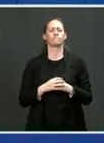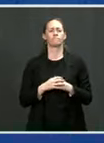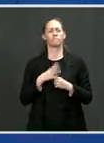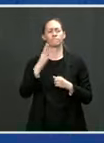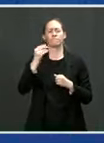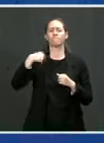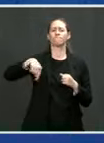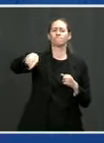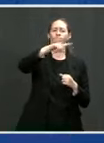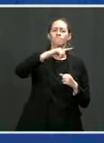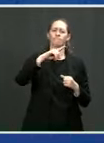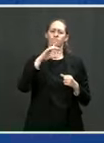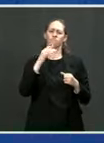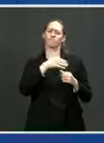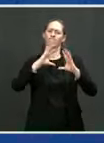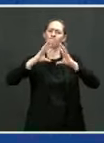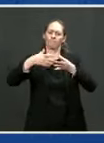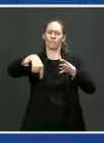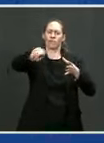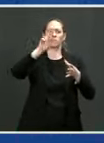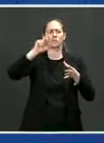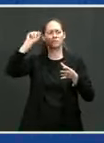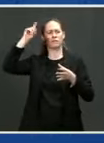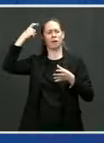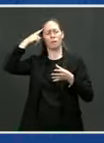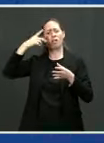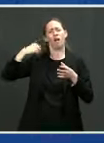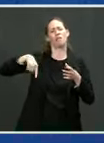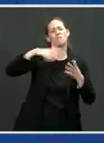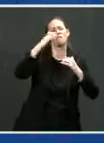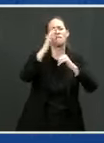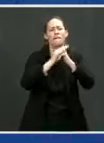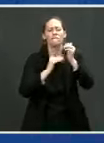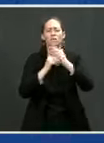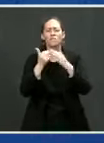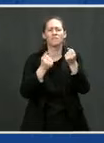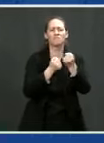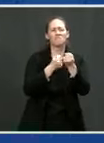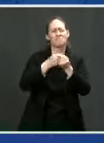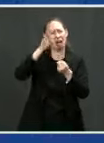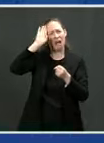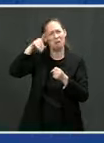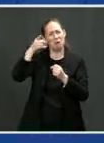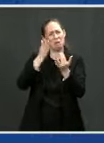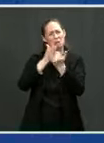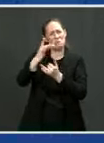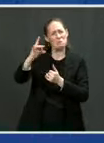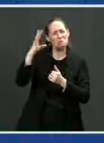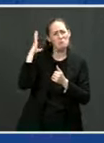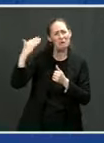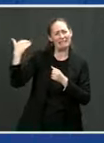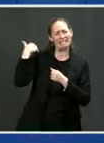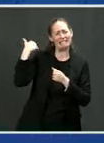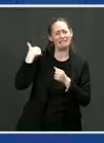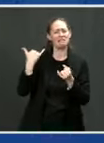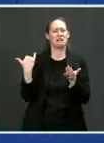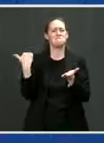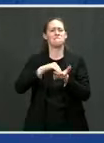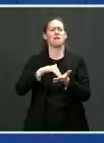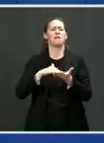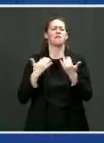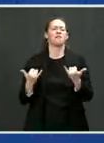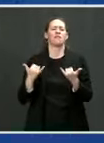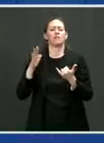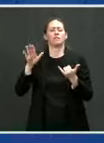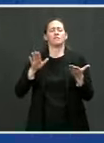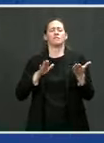who have endured a horrific and heartbreaking several months. As we grieve this passing of Officer Evans and all who have given